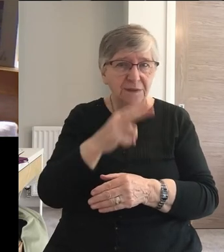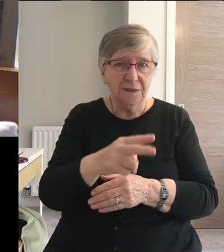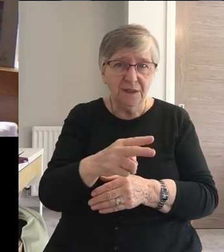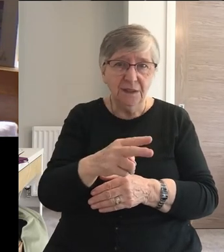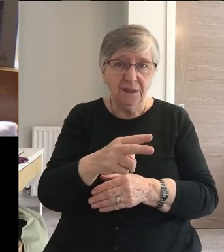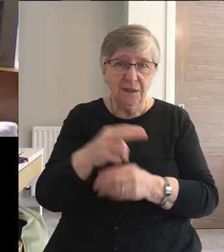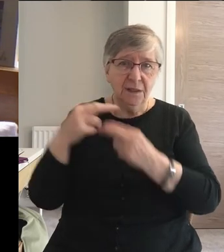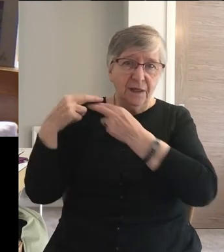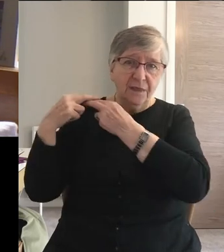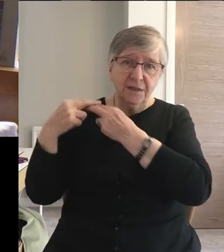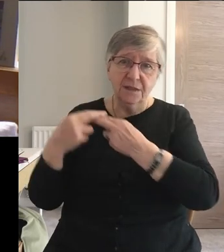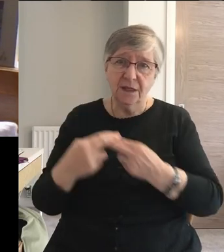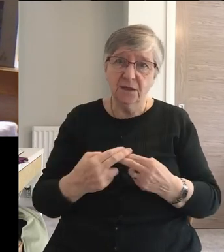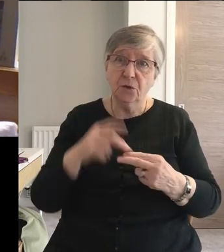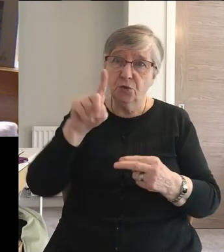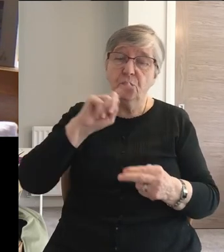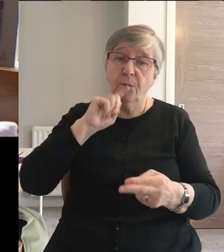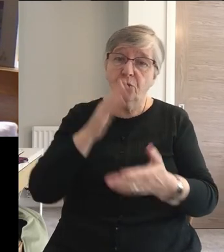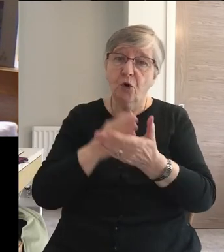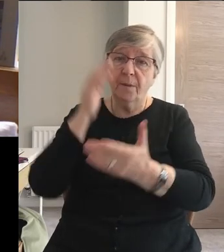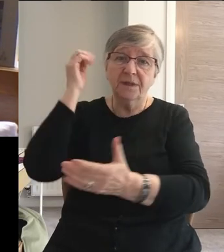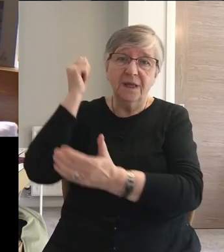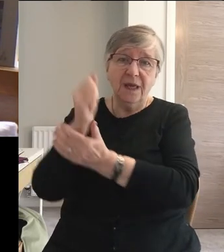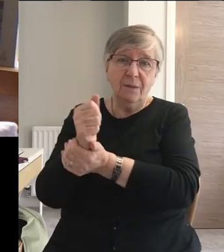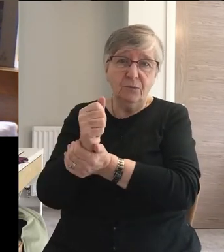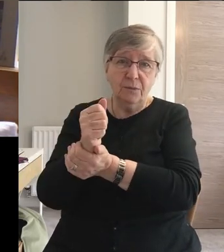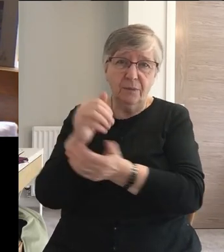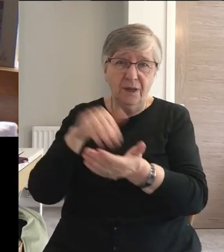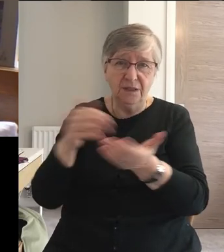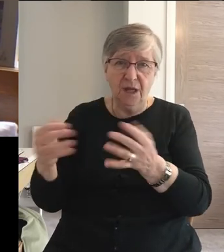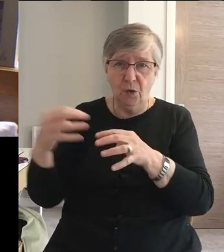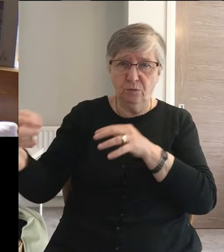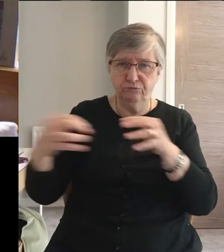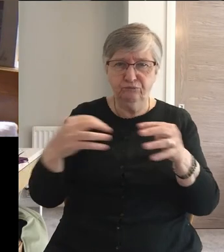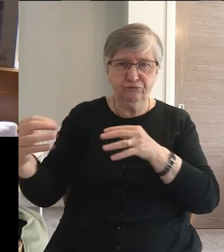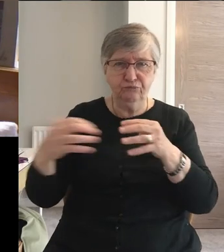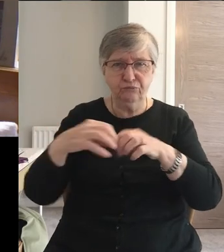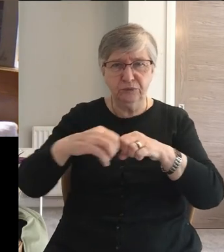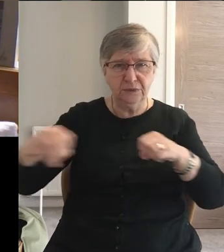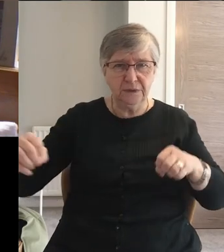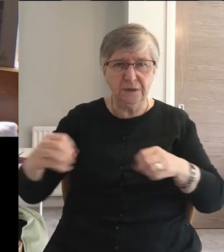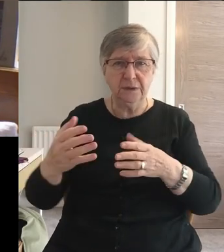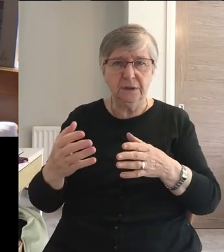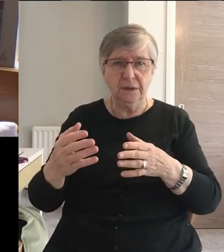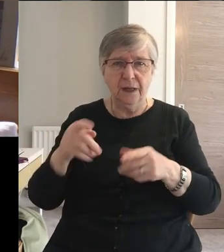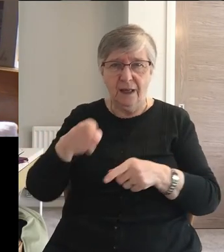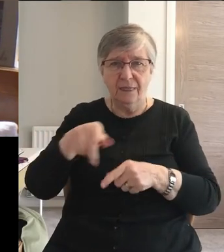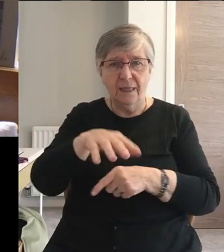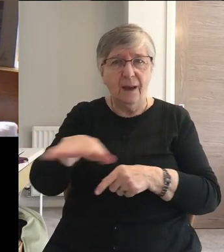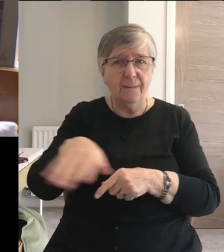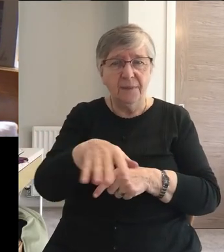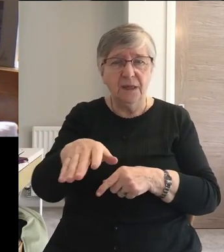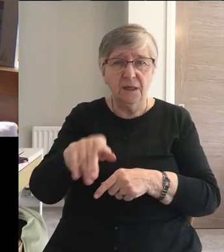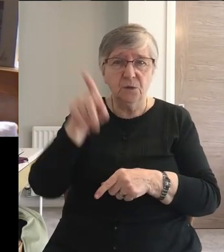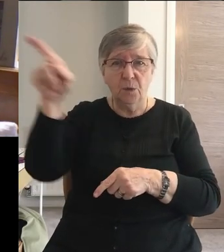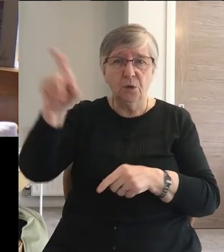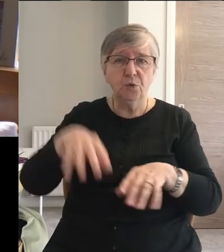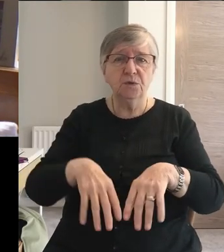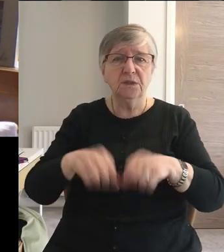descendants you promised your friend Abraham tearing each other apart in the place where you chose to plant the first seeds of your